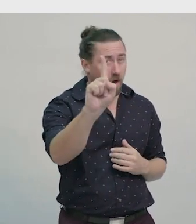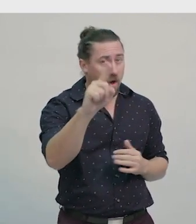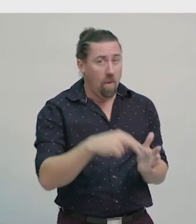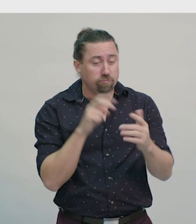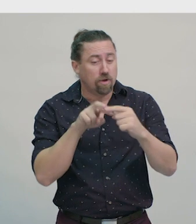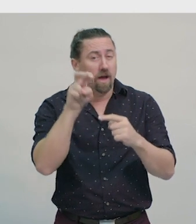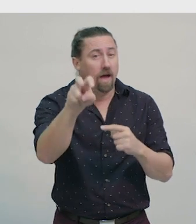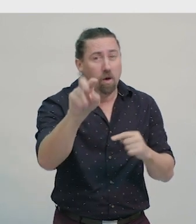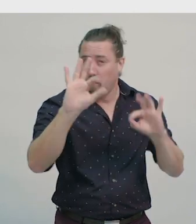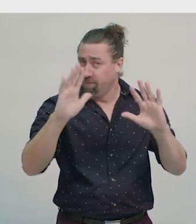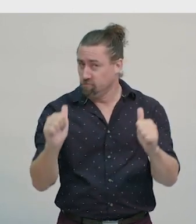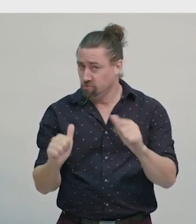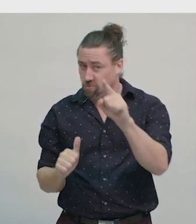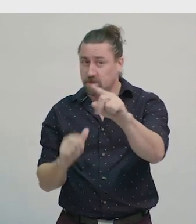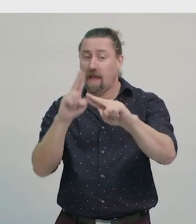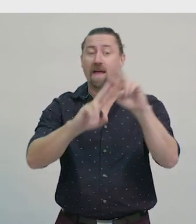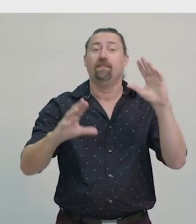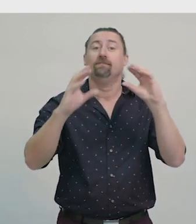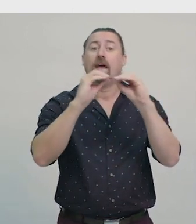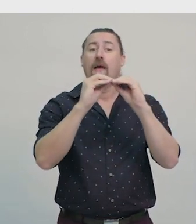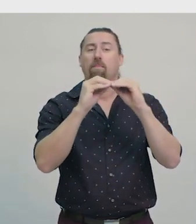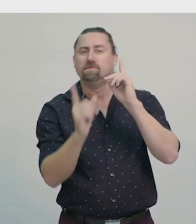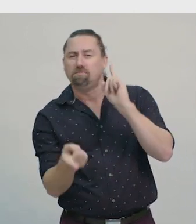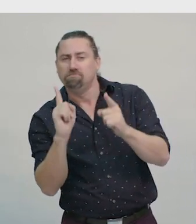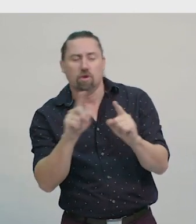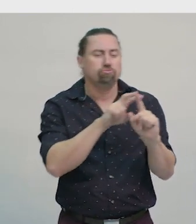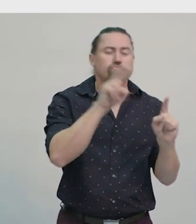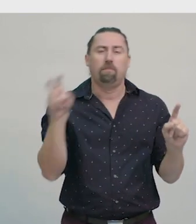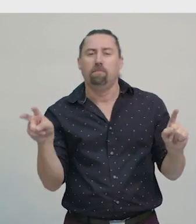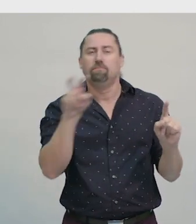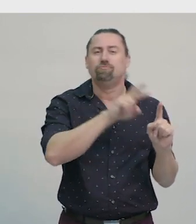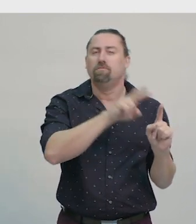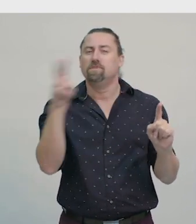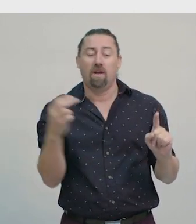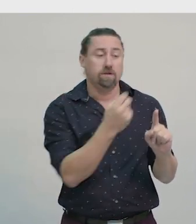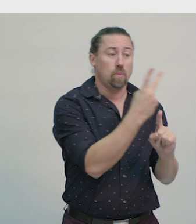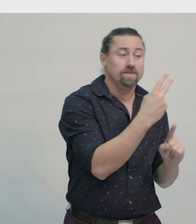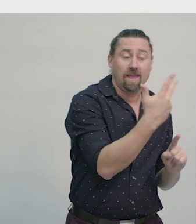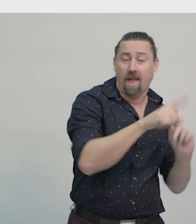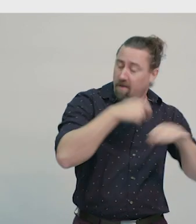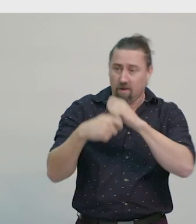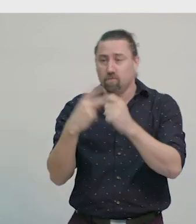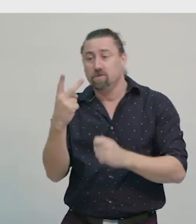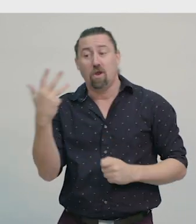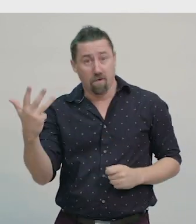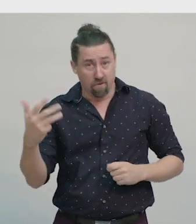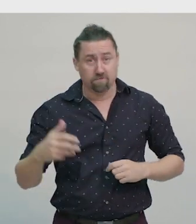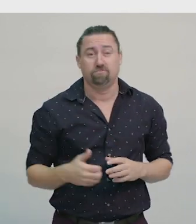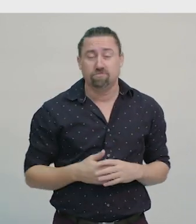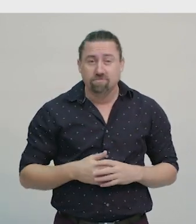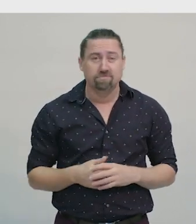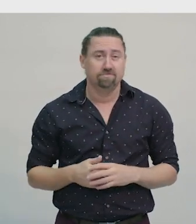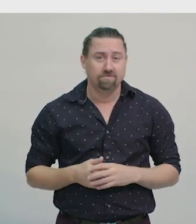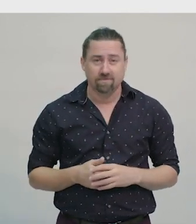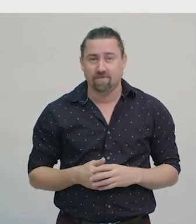minute, you're not done. February leaps from time to time from 28 to 29.